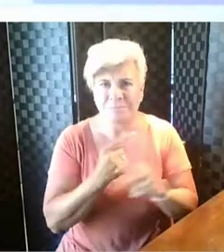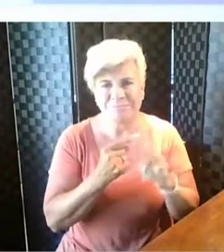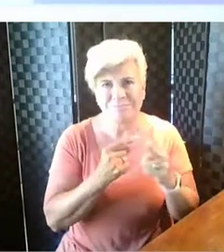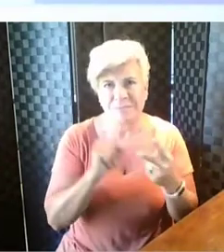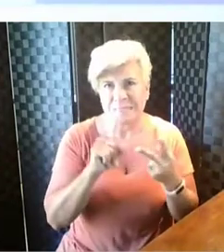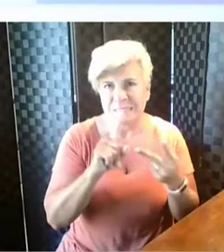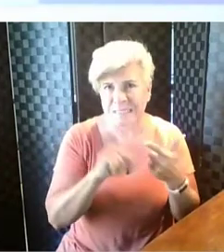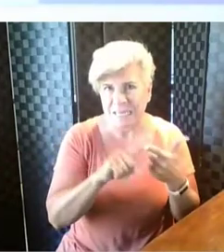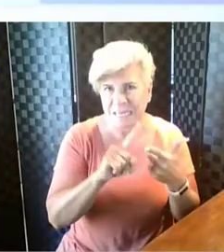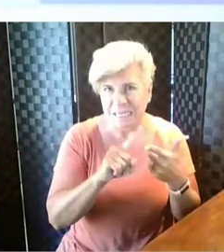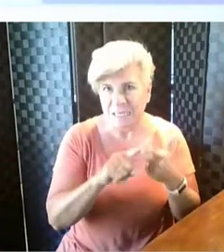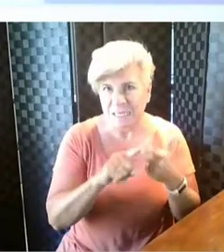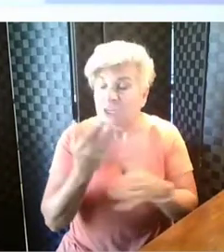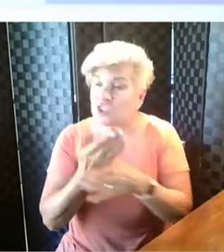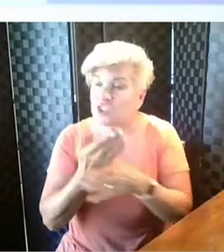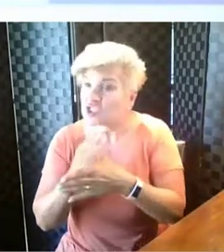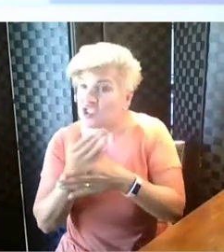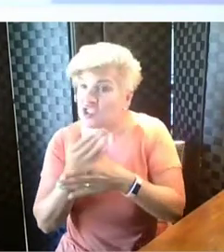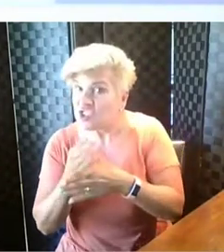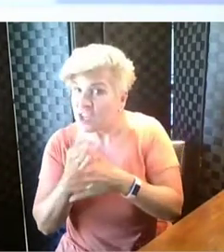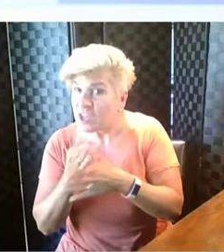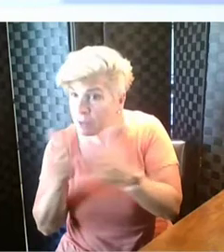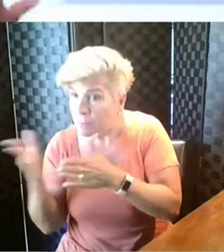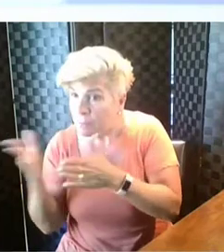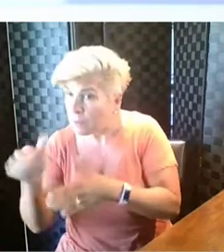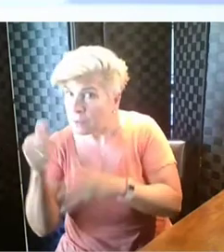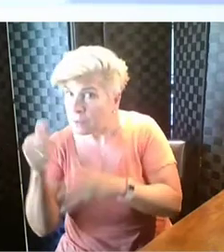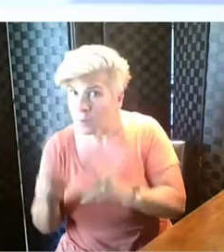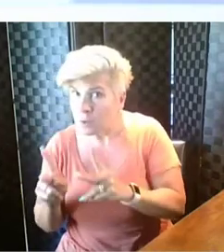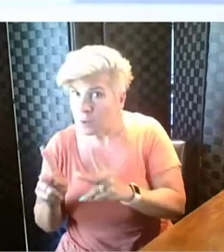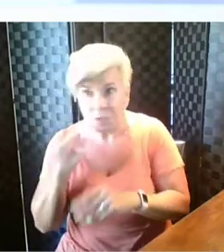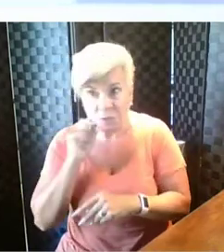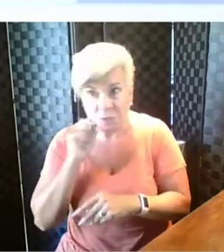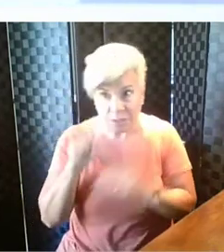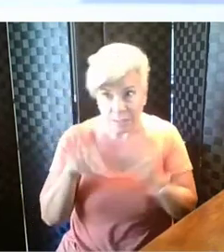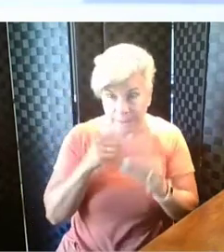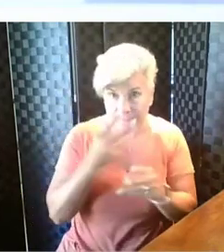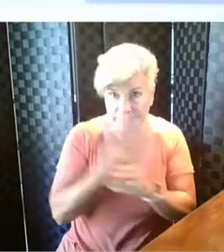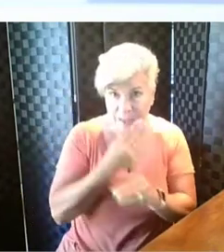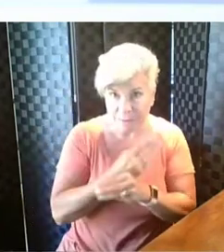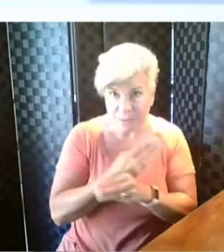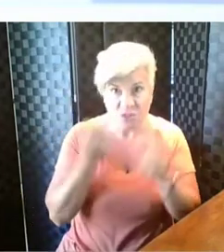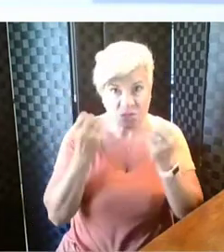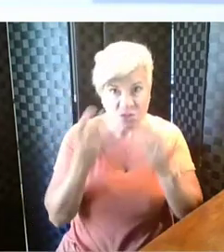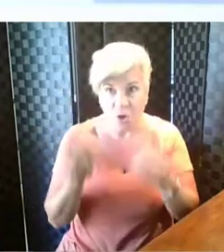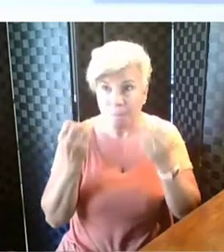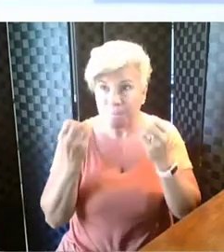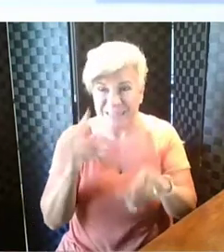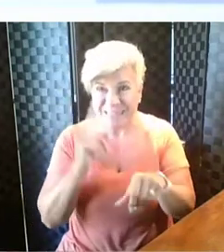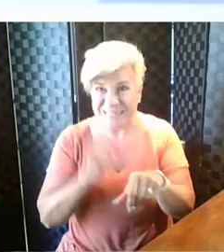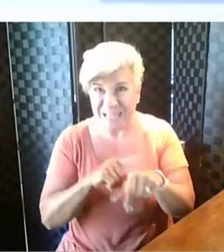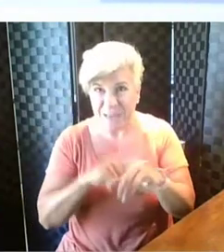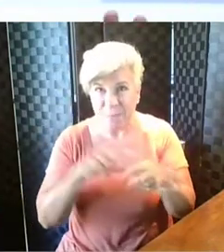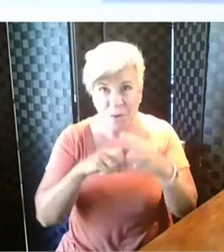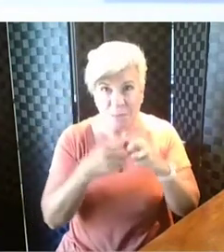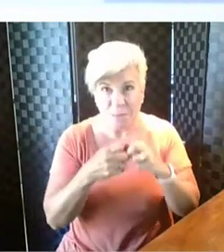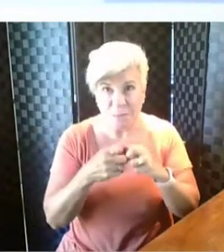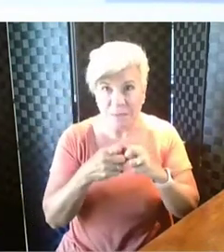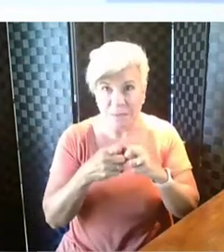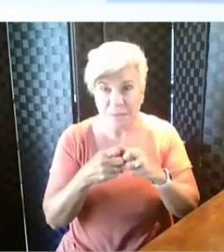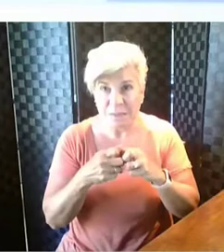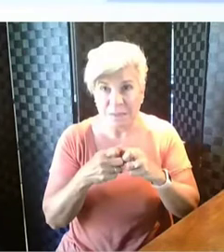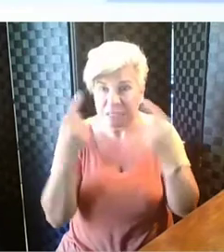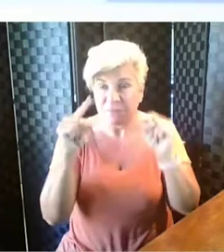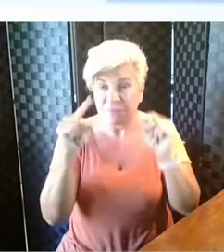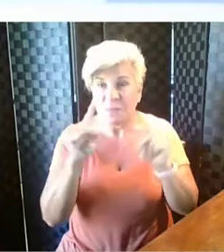so that you can share your strategy with someone else. The really cool thing about math is that so many times problems can be done in more than